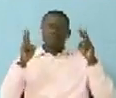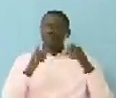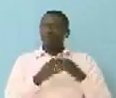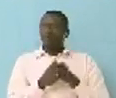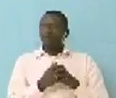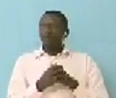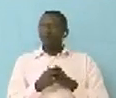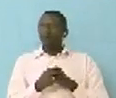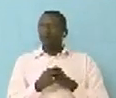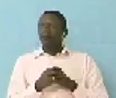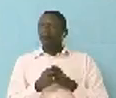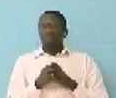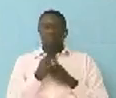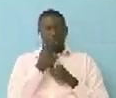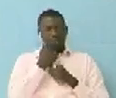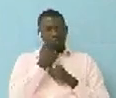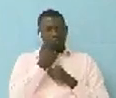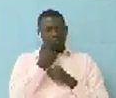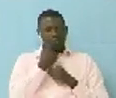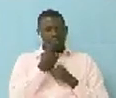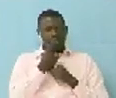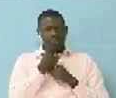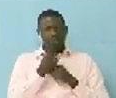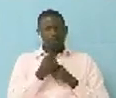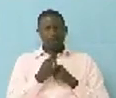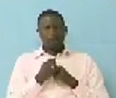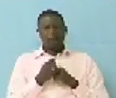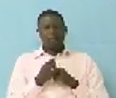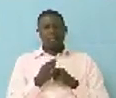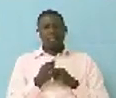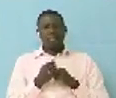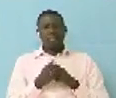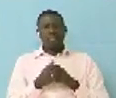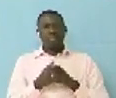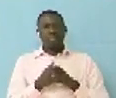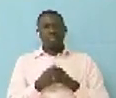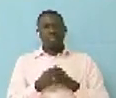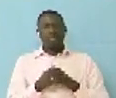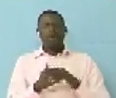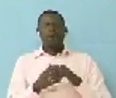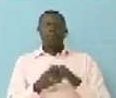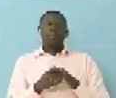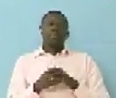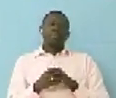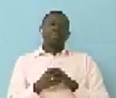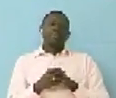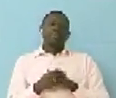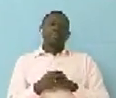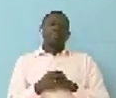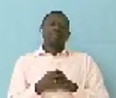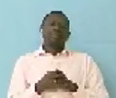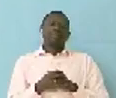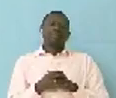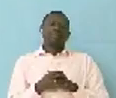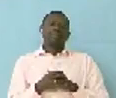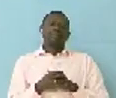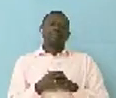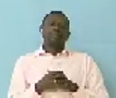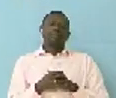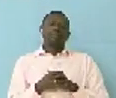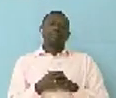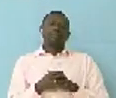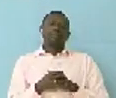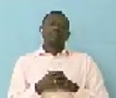Don't refer to me. Perhaps Chairman is listening. They are all listening. Perhaps it's a simple matter. What is obvious need